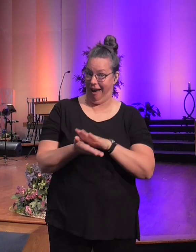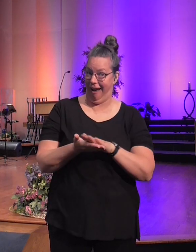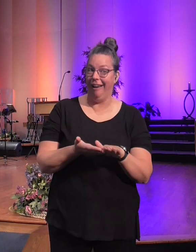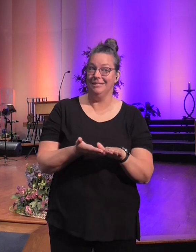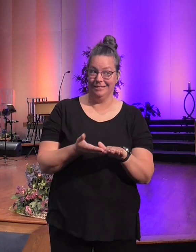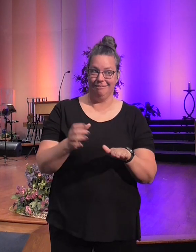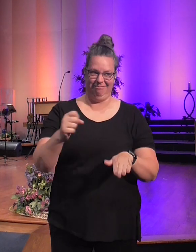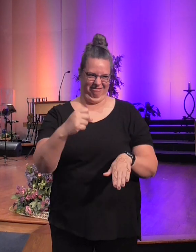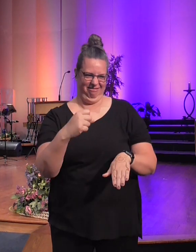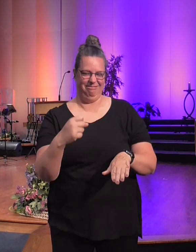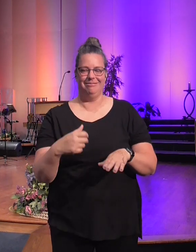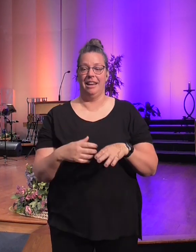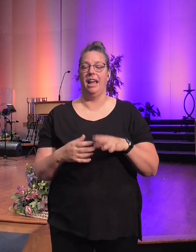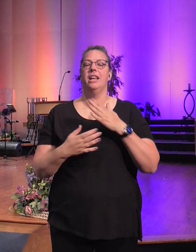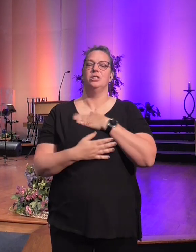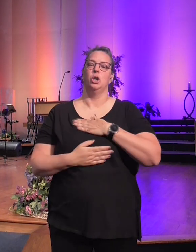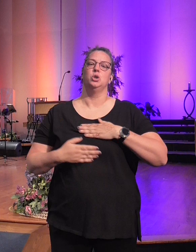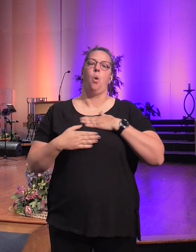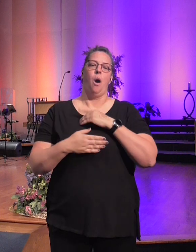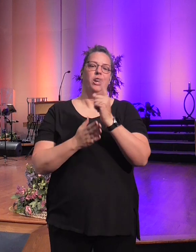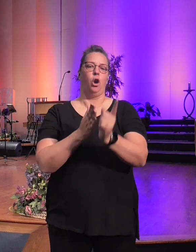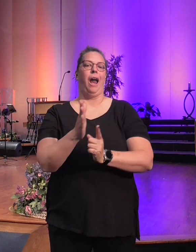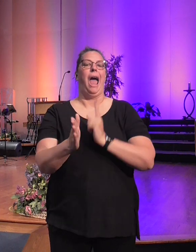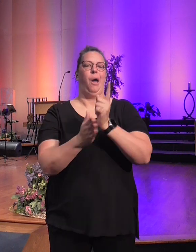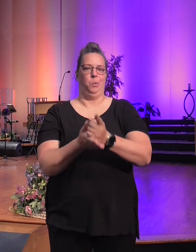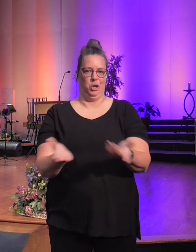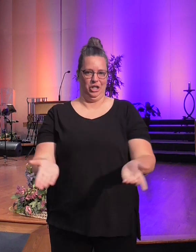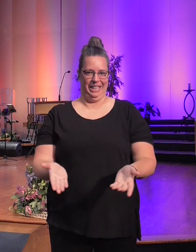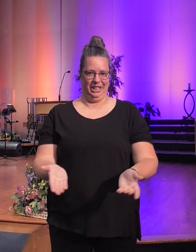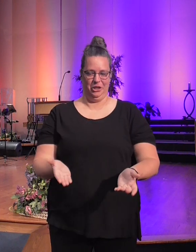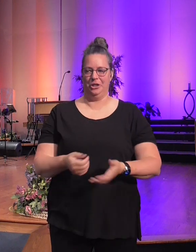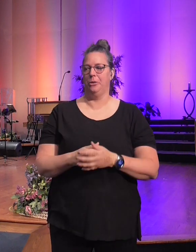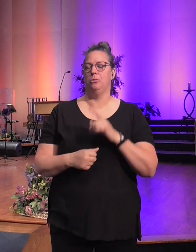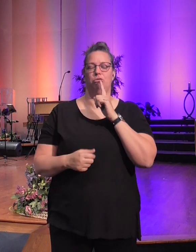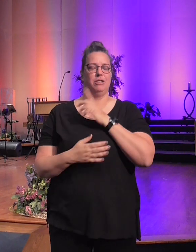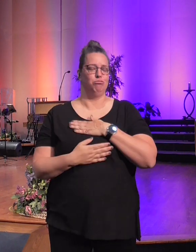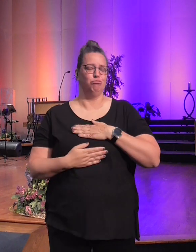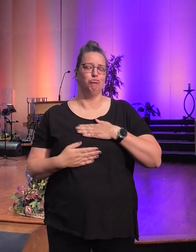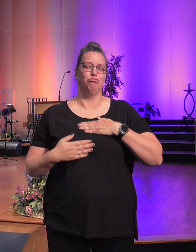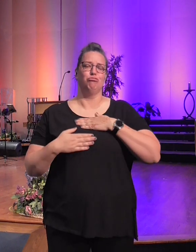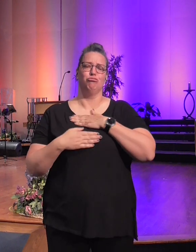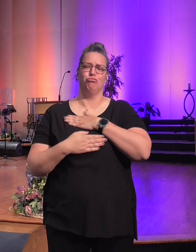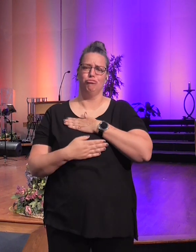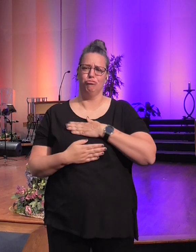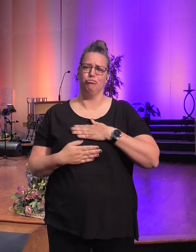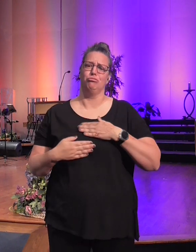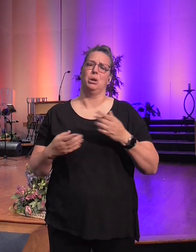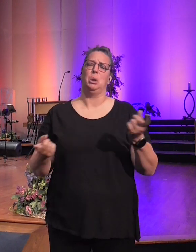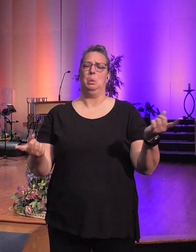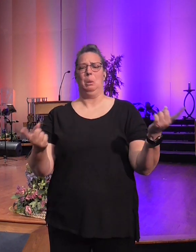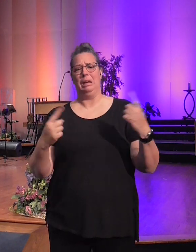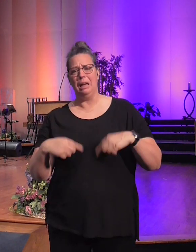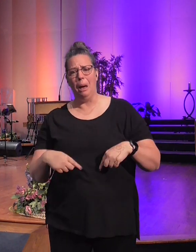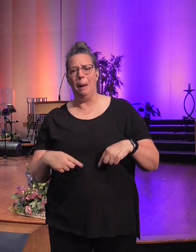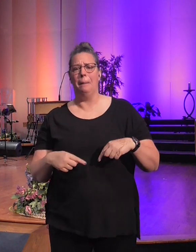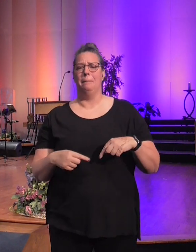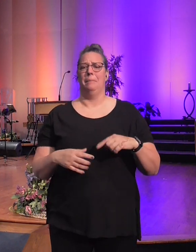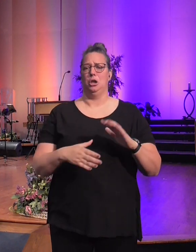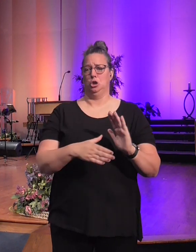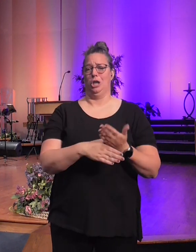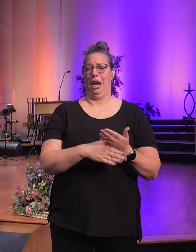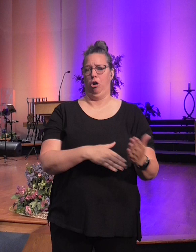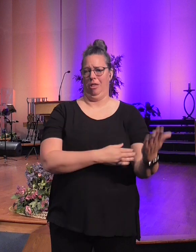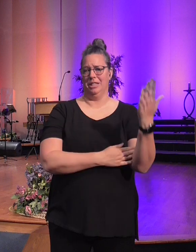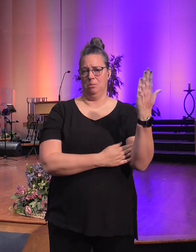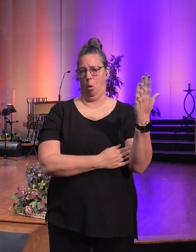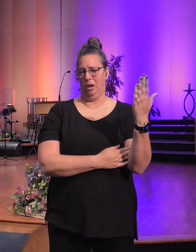nice. So enjoy your hour with us. We're so appreciative that you have come to share this morning with